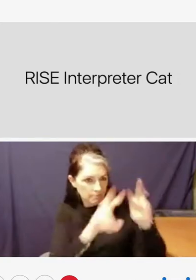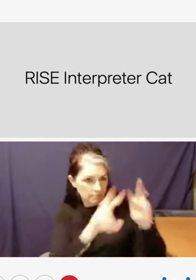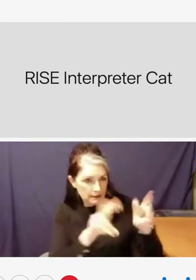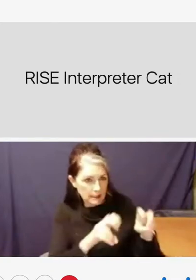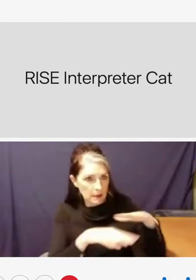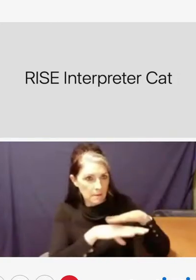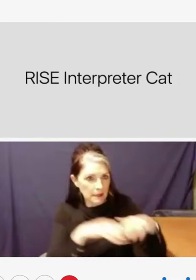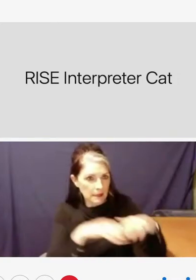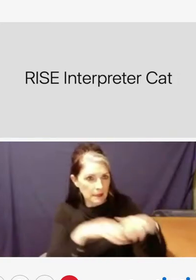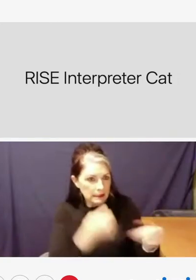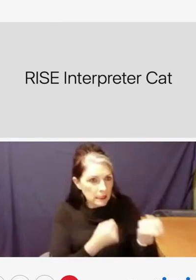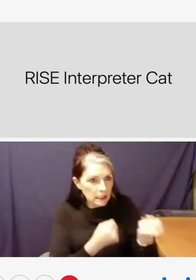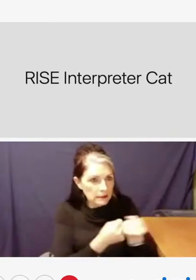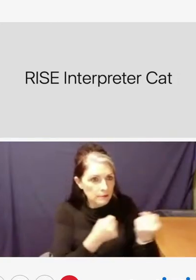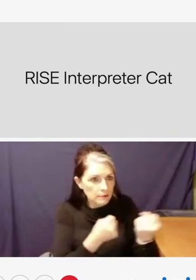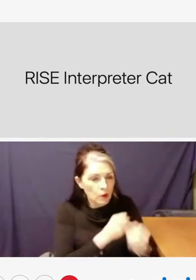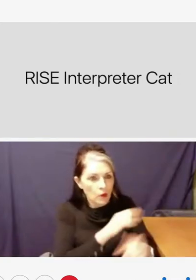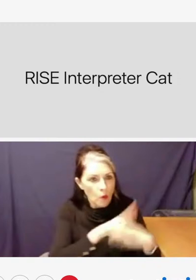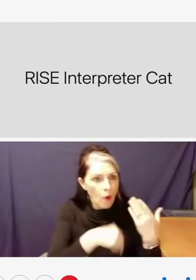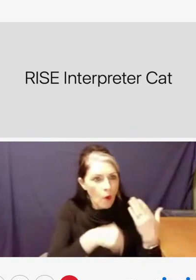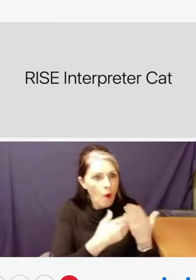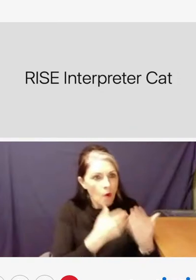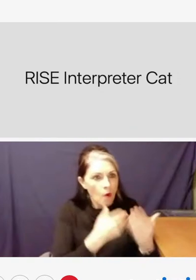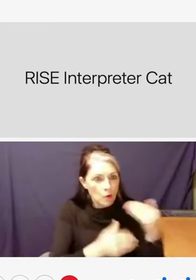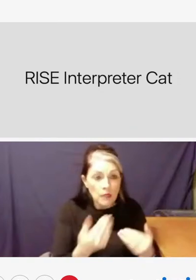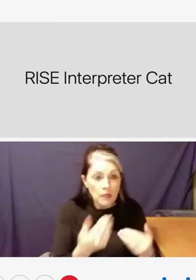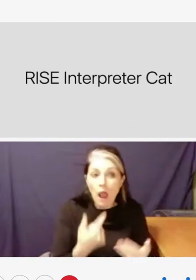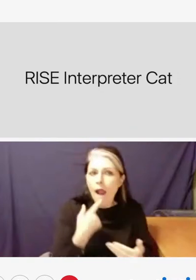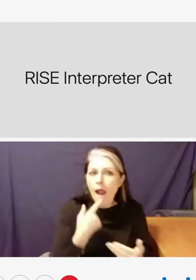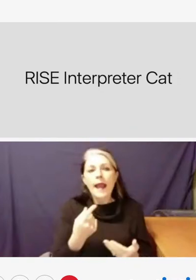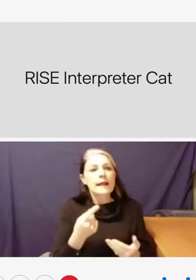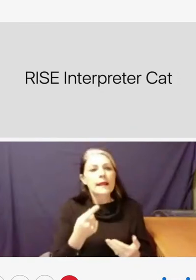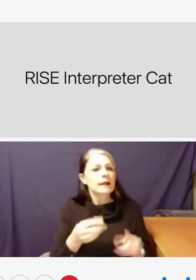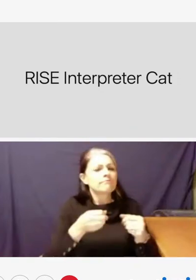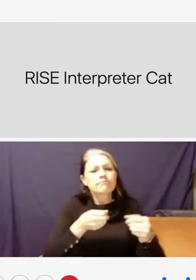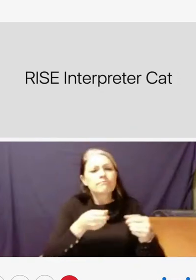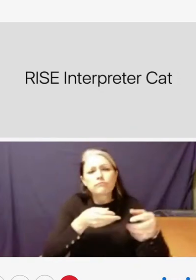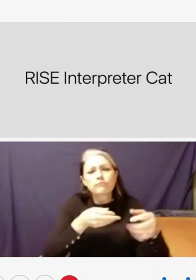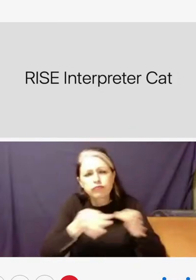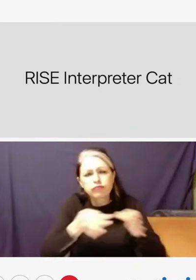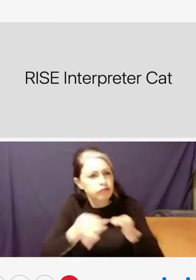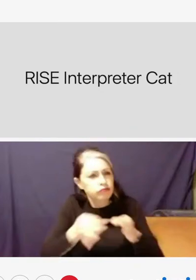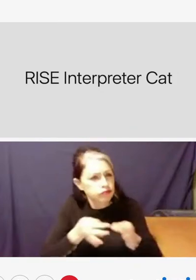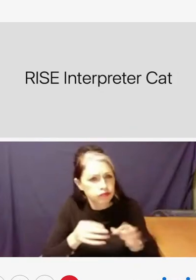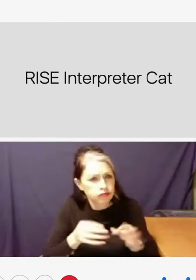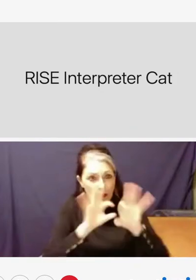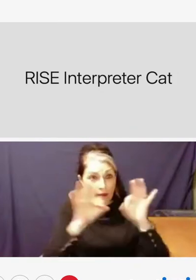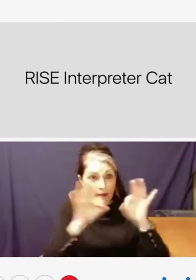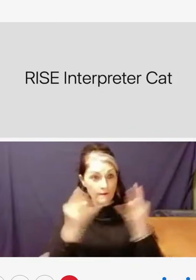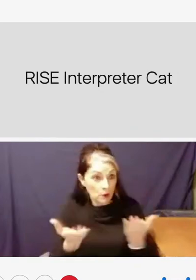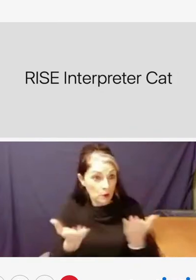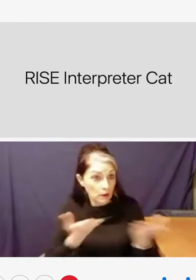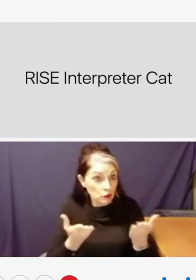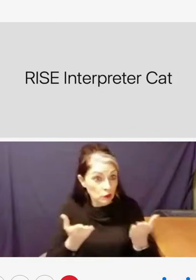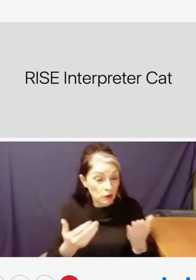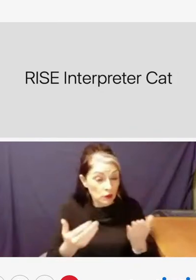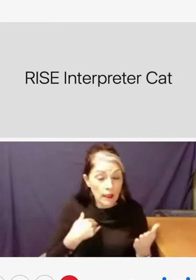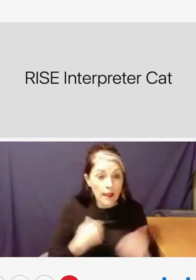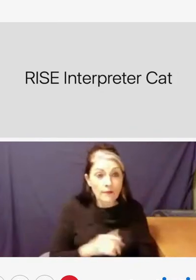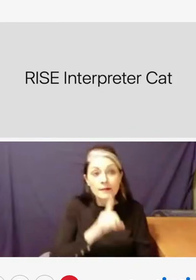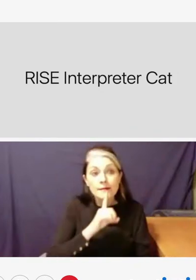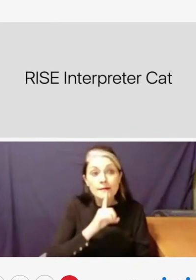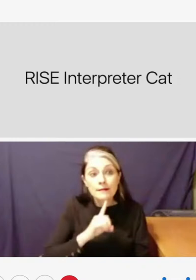entire process I can sit here and tell you all kinds of stories about the families that we've served you know we have the single mother who recently lost her